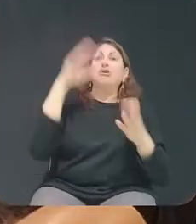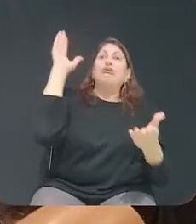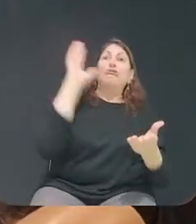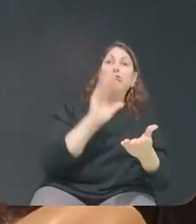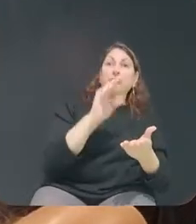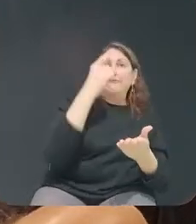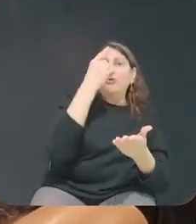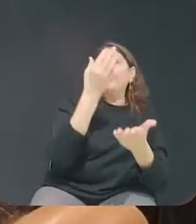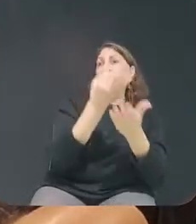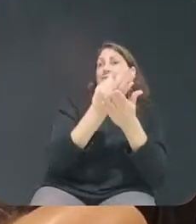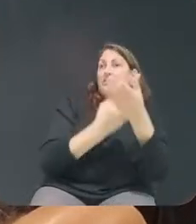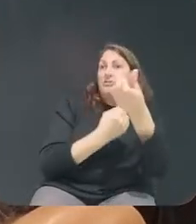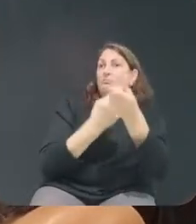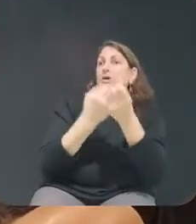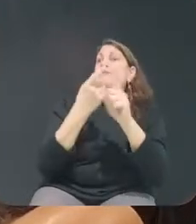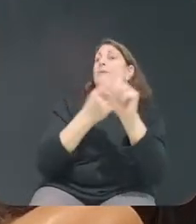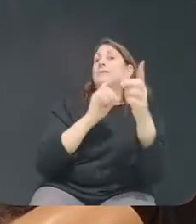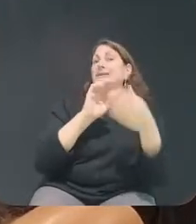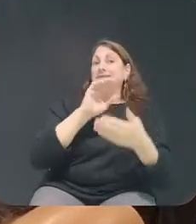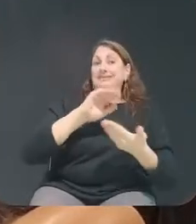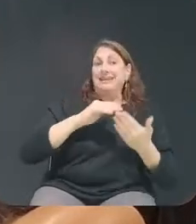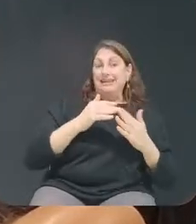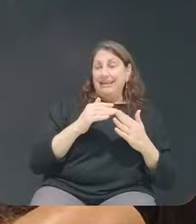factors to the crisis.